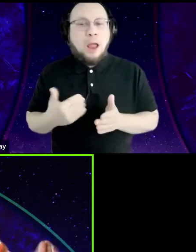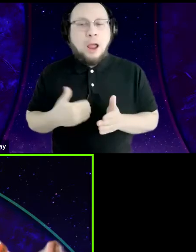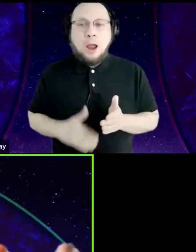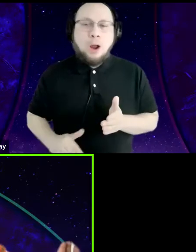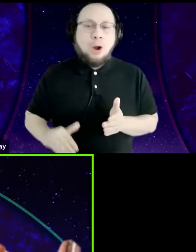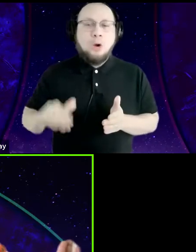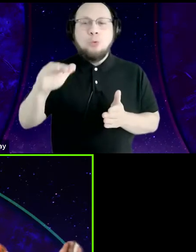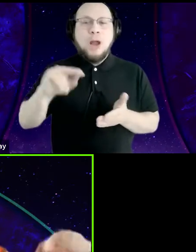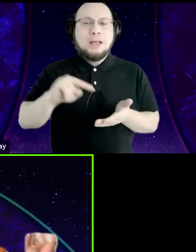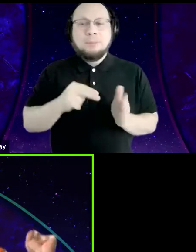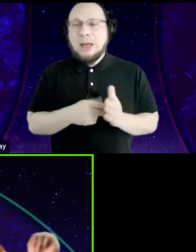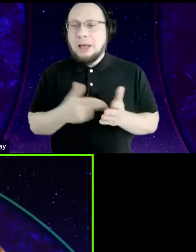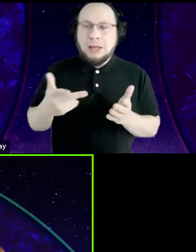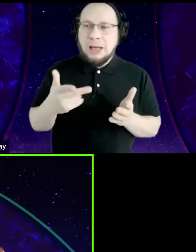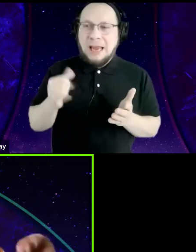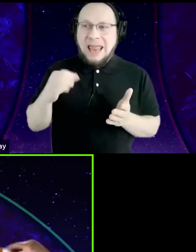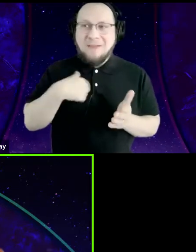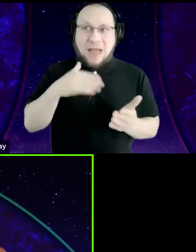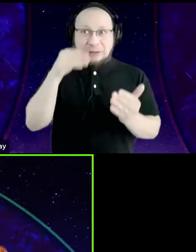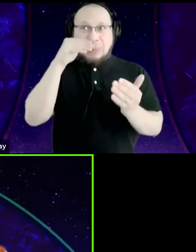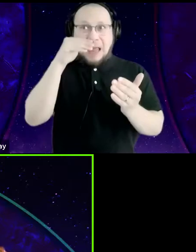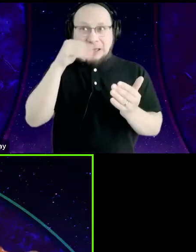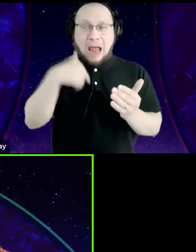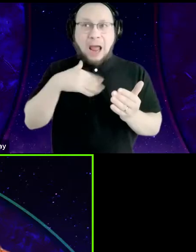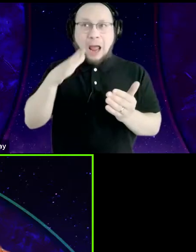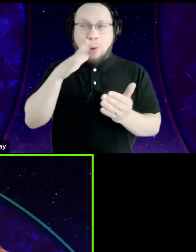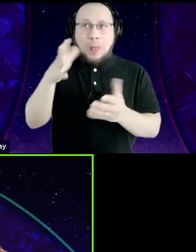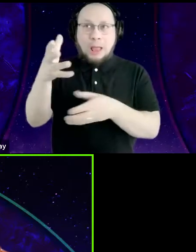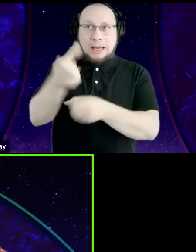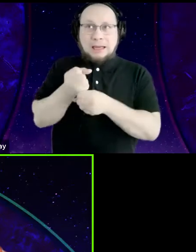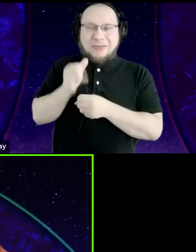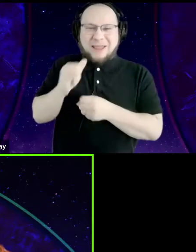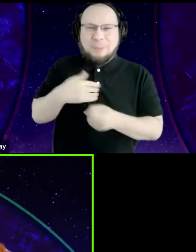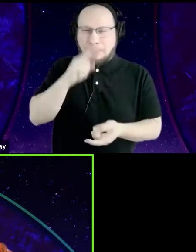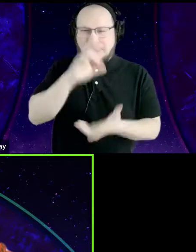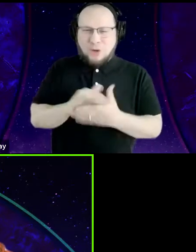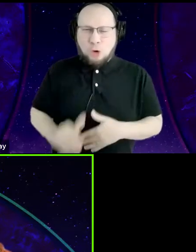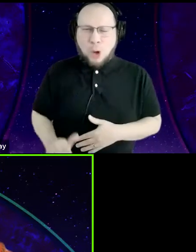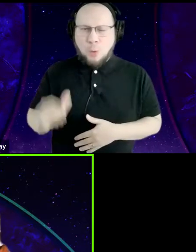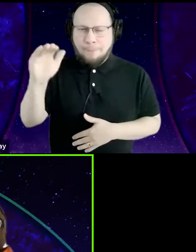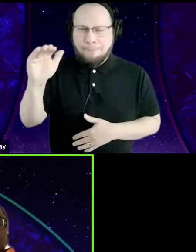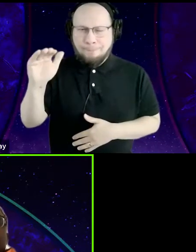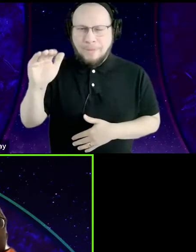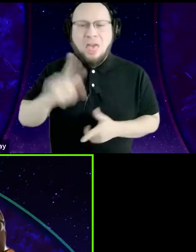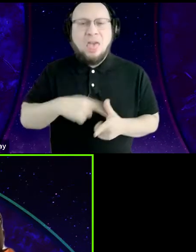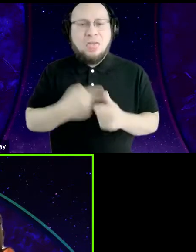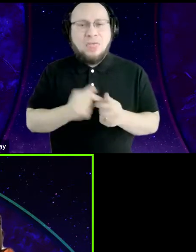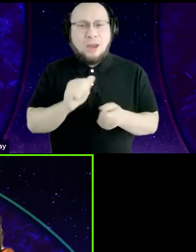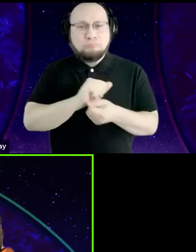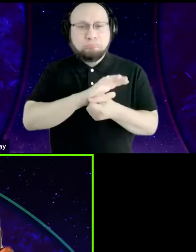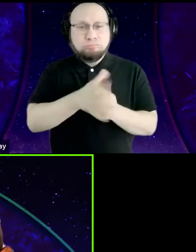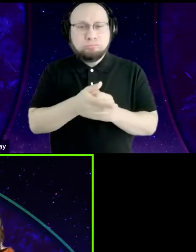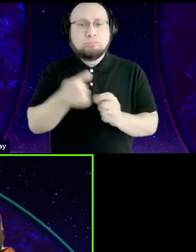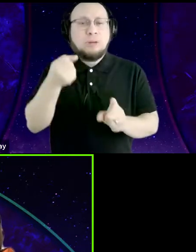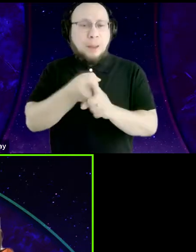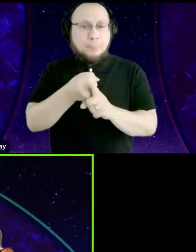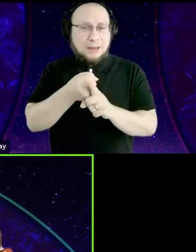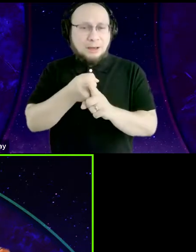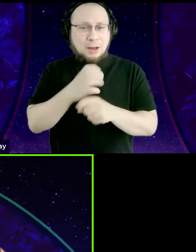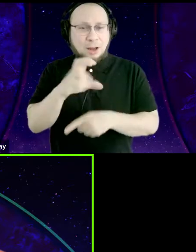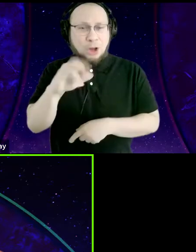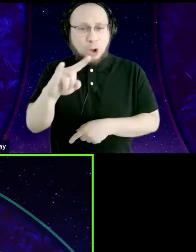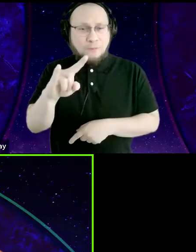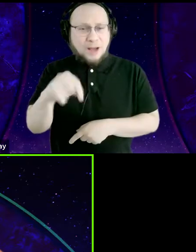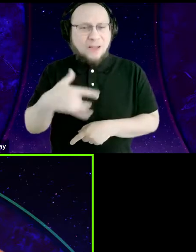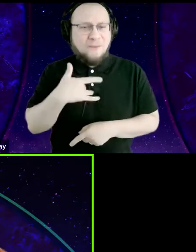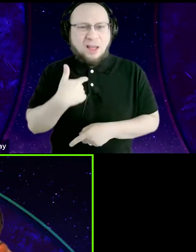like, yes, right? Like, I'm gonna do that. I believe in that. And then a pandemic happened and I was like, bitch, I'm fucking tired. Like, I'm tired. I don't know if